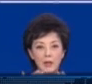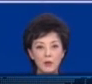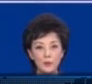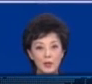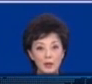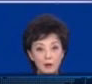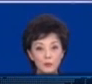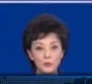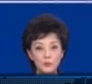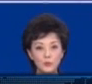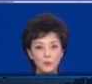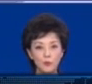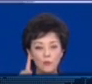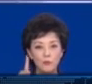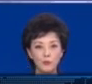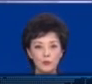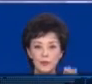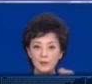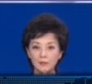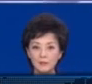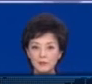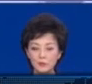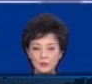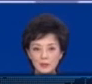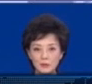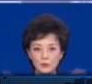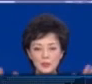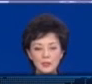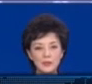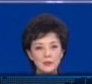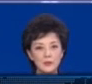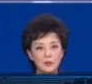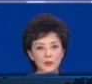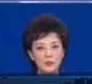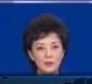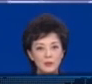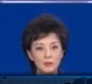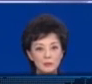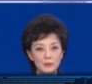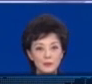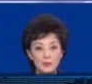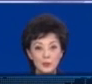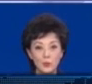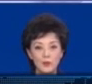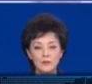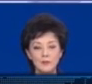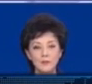patients who need our help. And also, we are paying attention to healthcare centers,